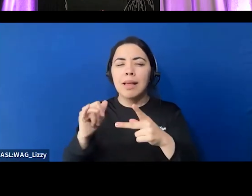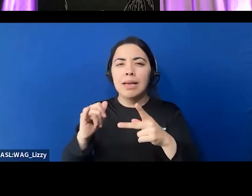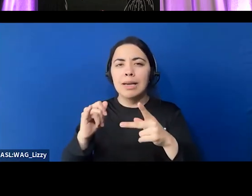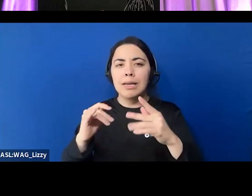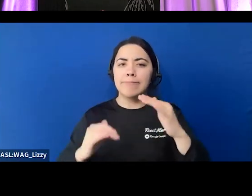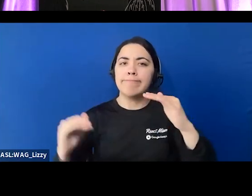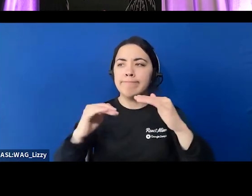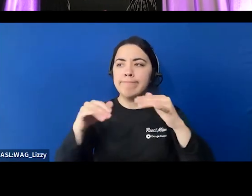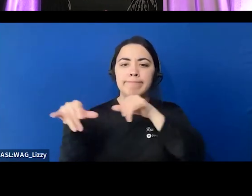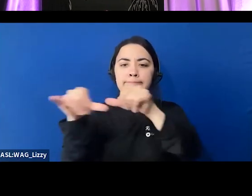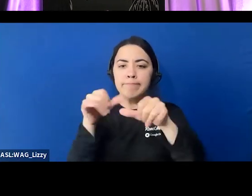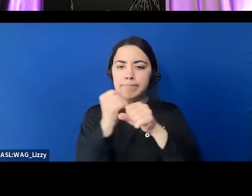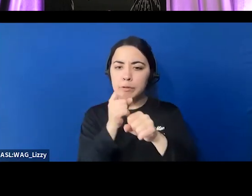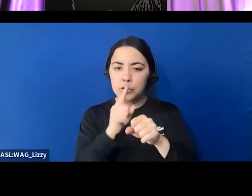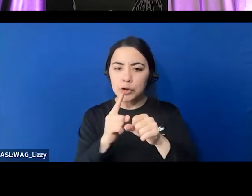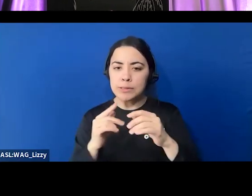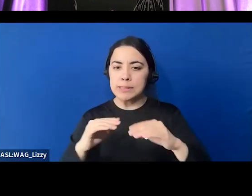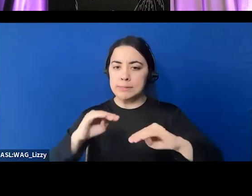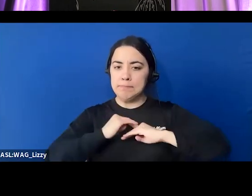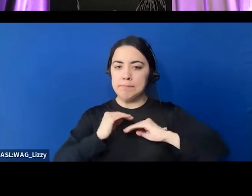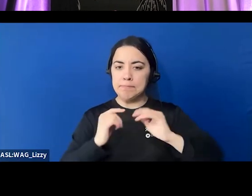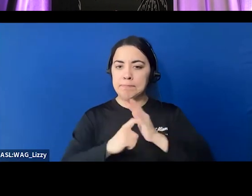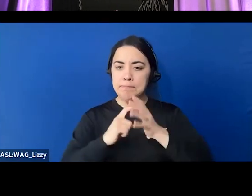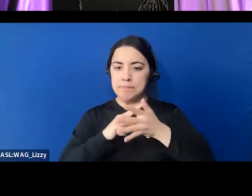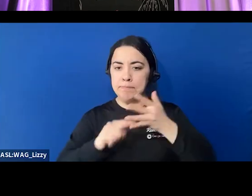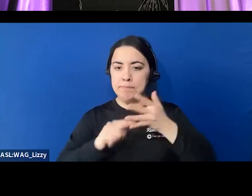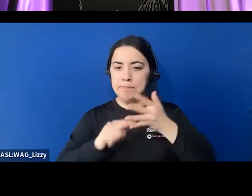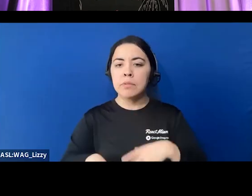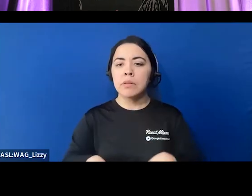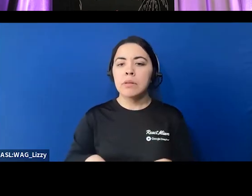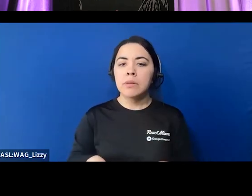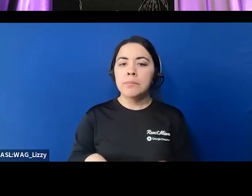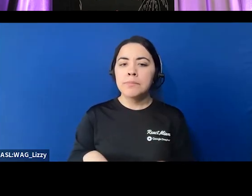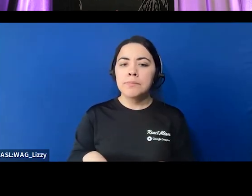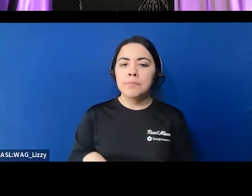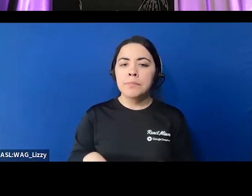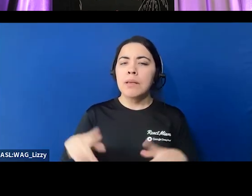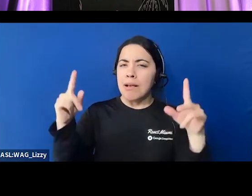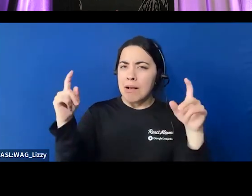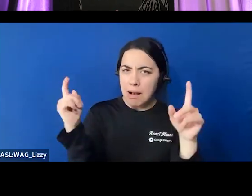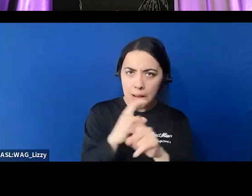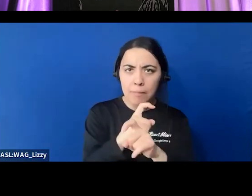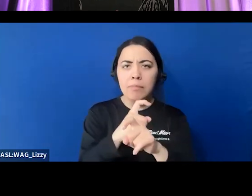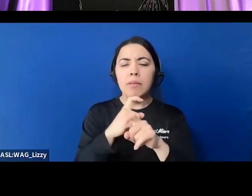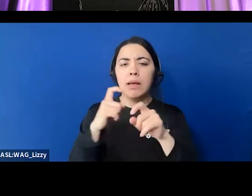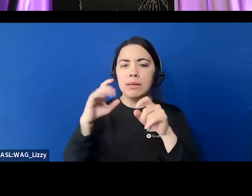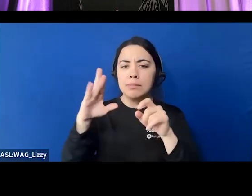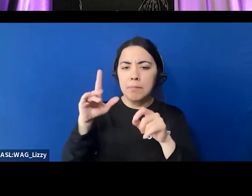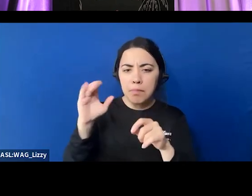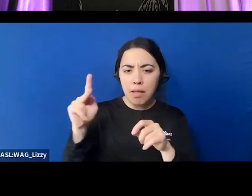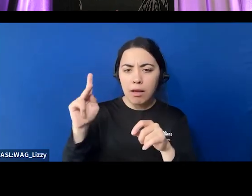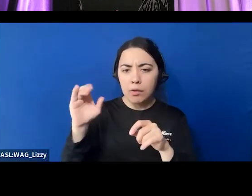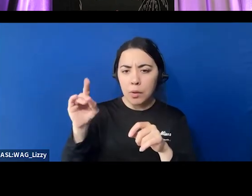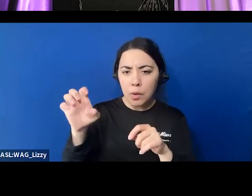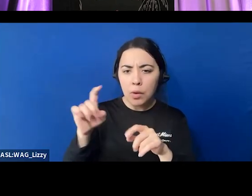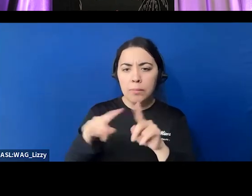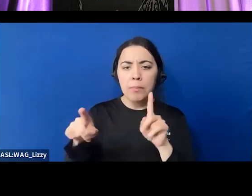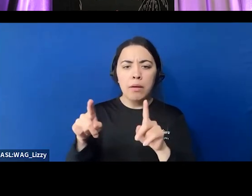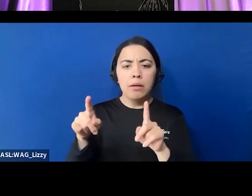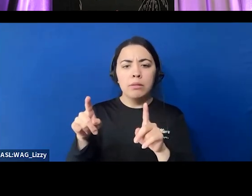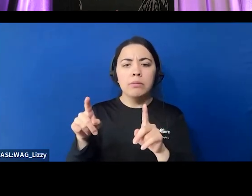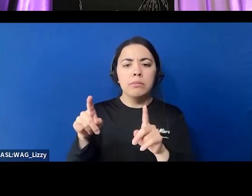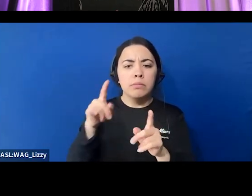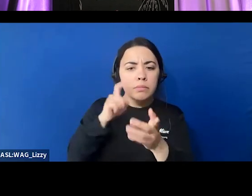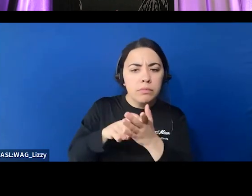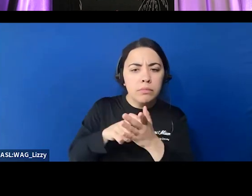with a test. Twitter Drama Guy made a video of this one, if you want to check it out. I ran that joke by him last night to make sure he wouldn't hate me. And he's